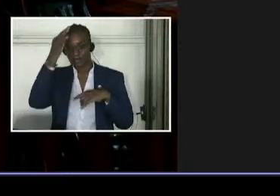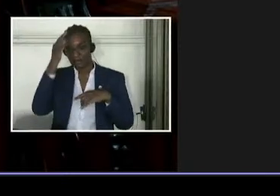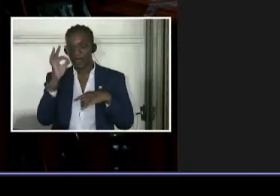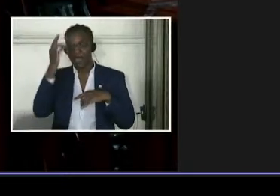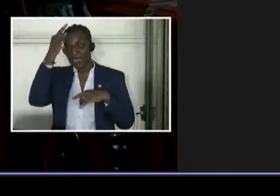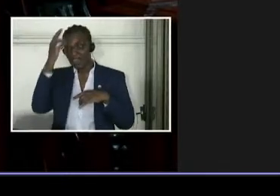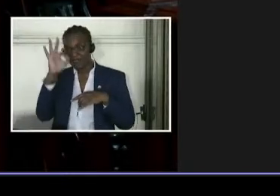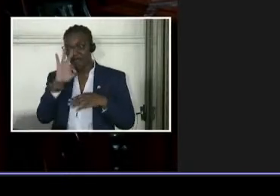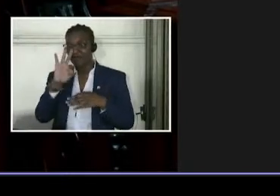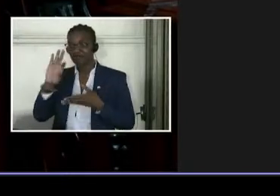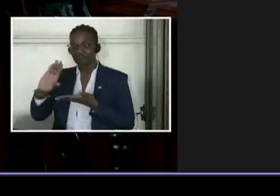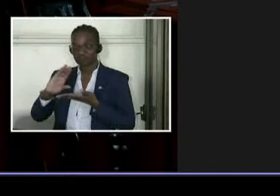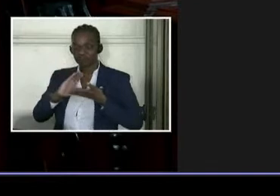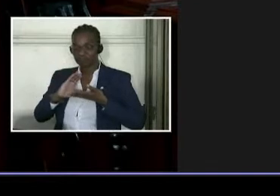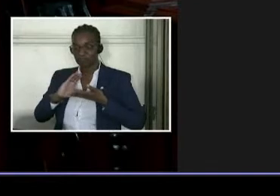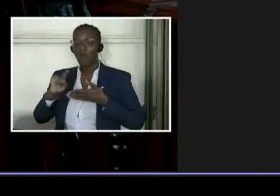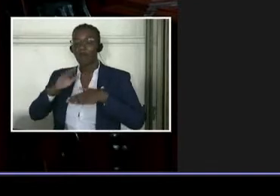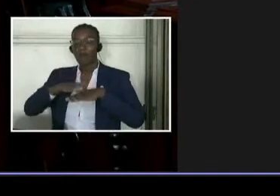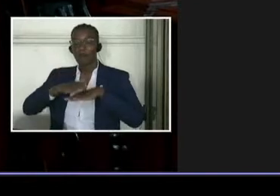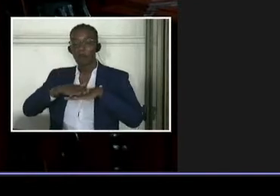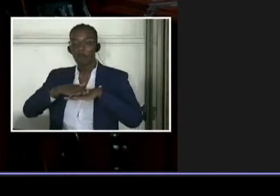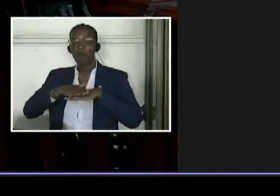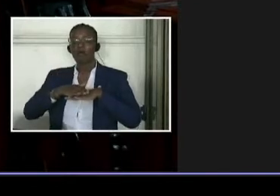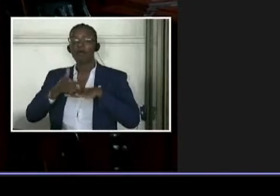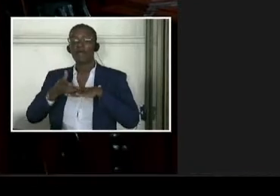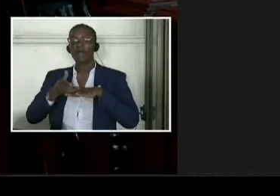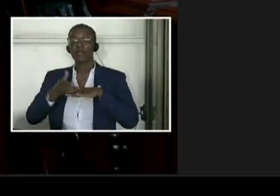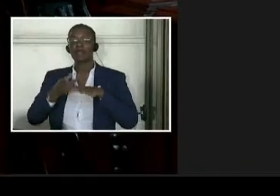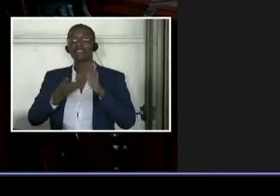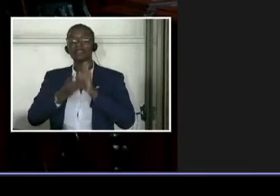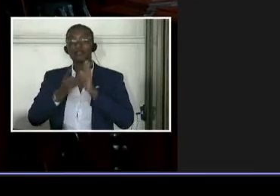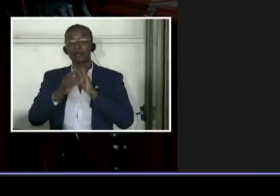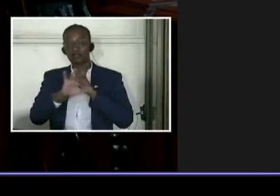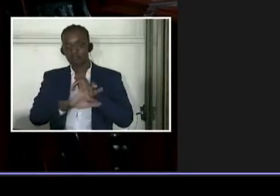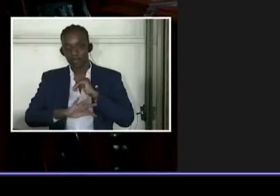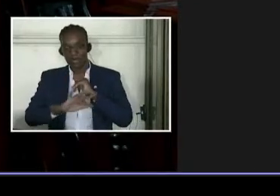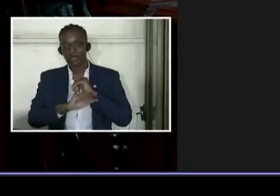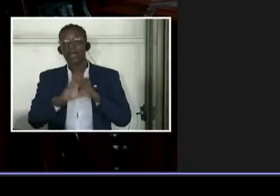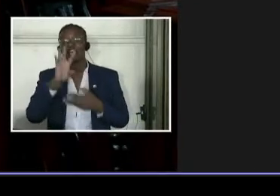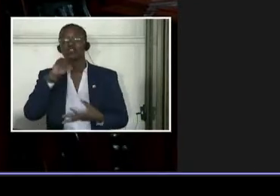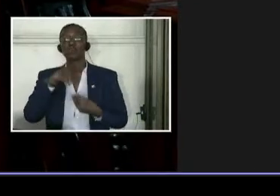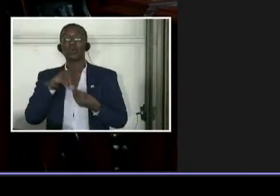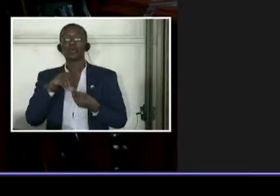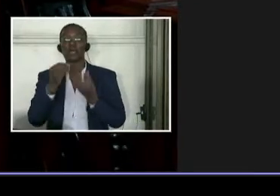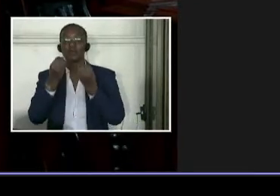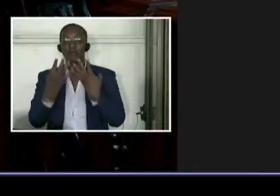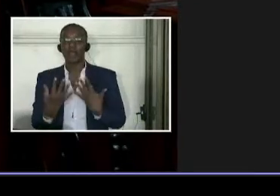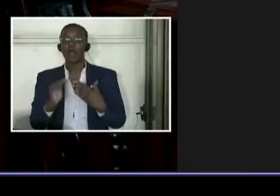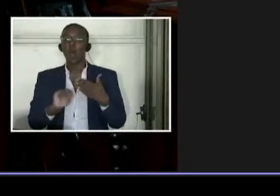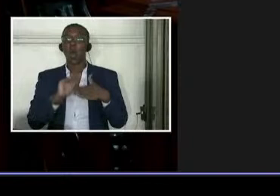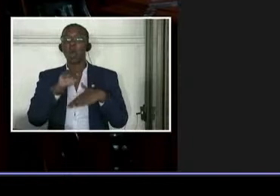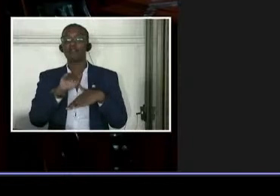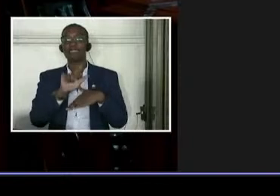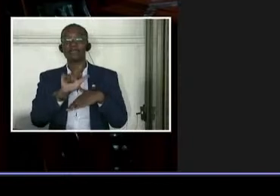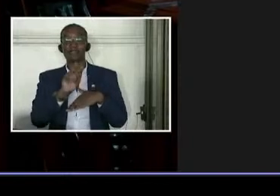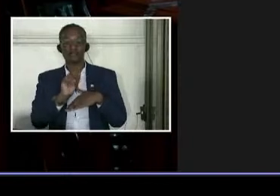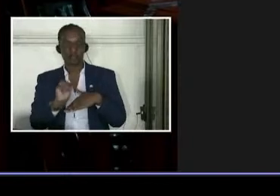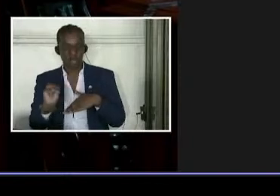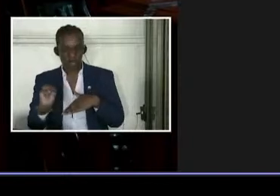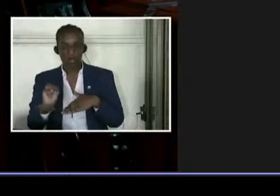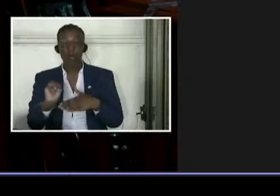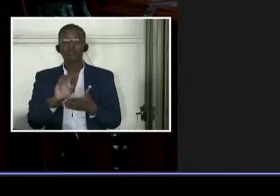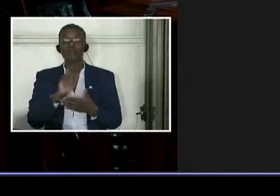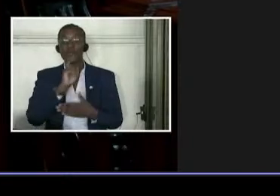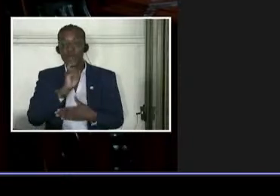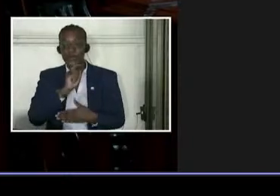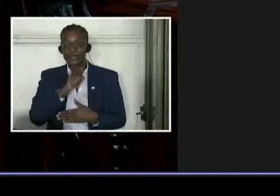government has invested in 20 gazetted priority development areas. A total budget of over 700 million rand will be